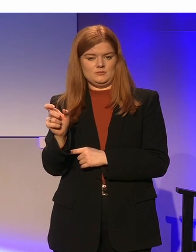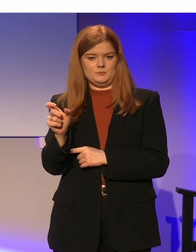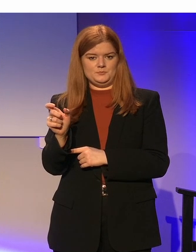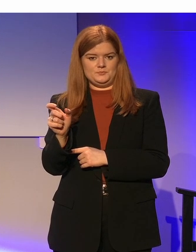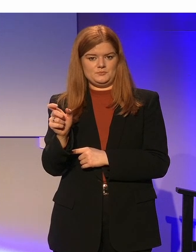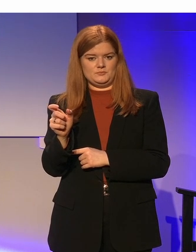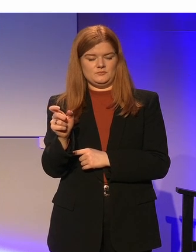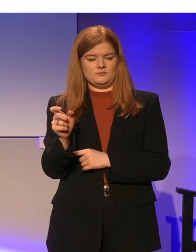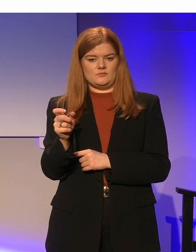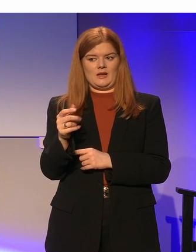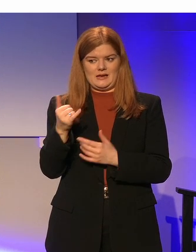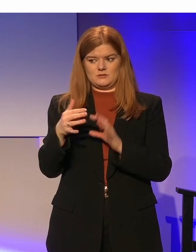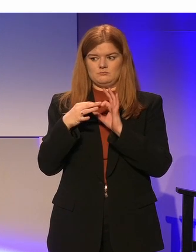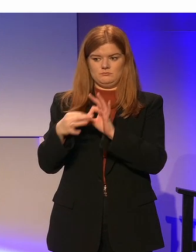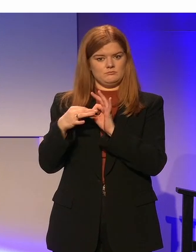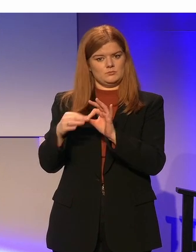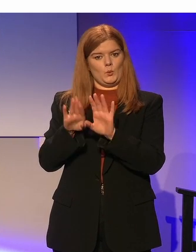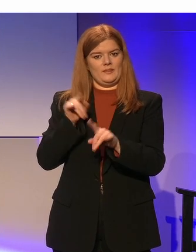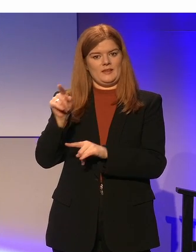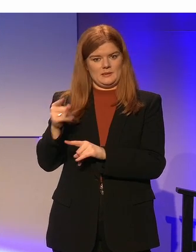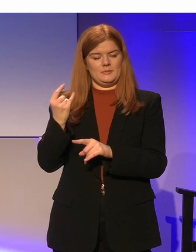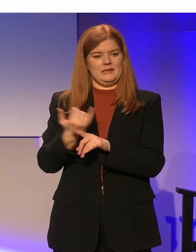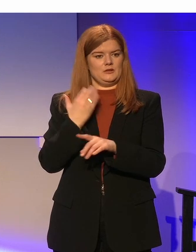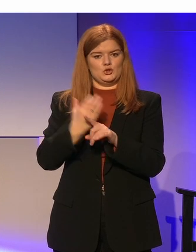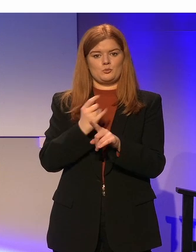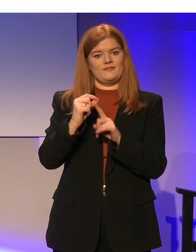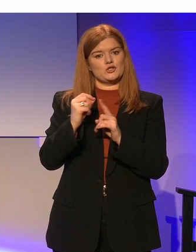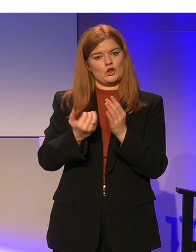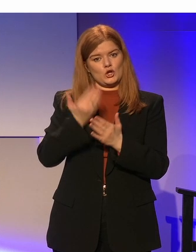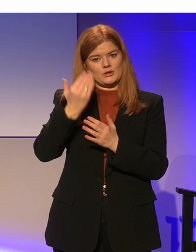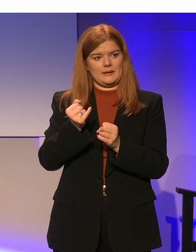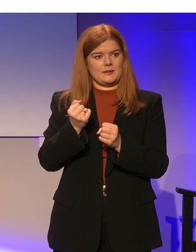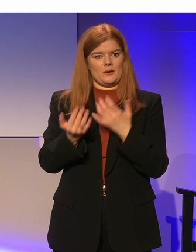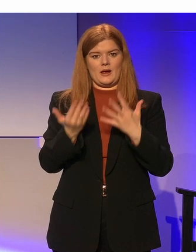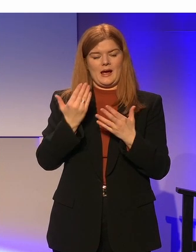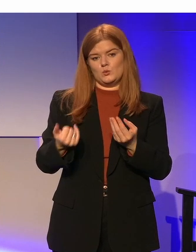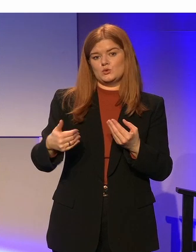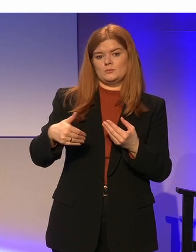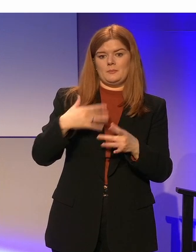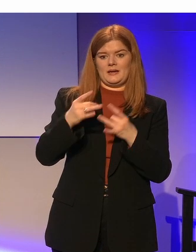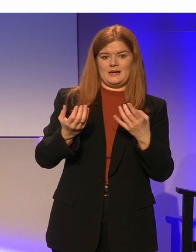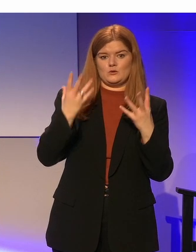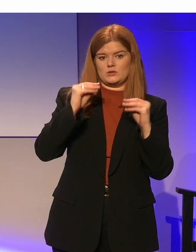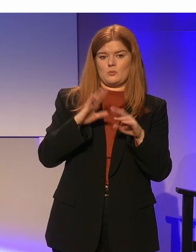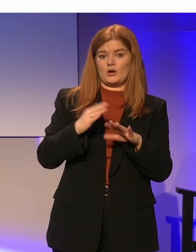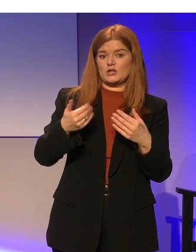in, engaging them in continuing professional learning around inclusive and